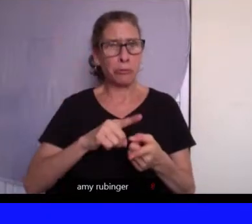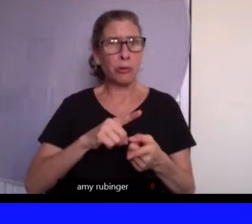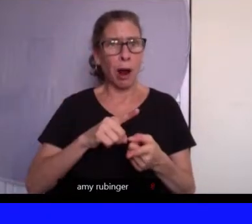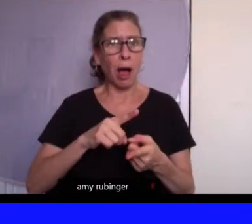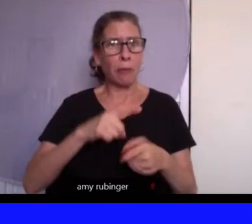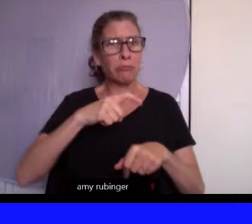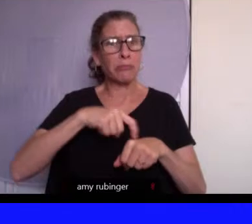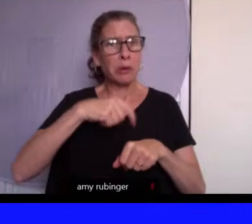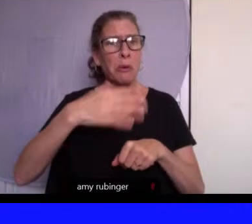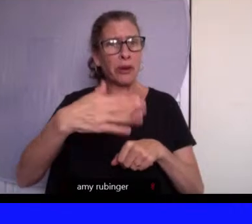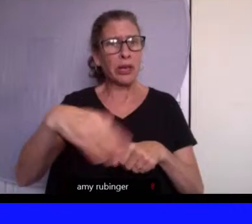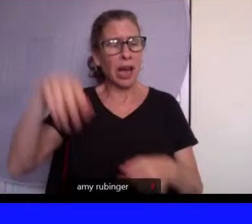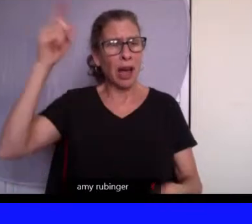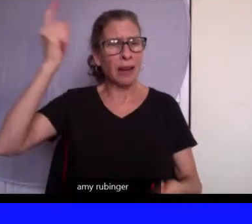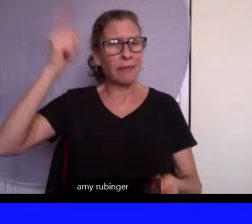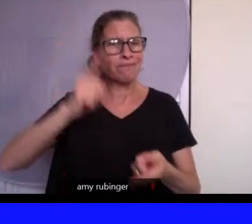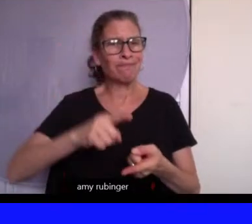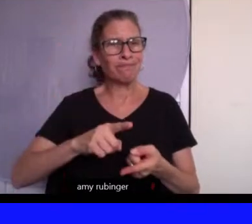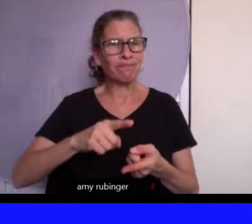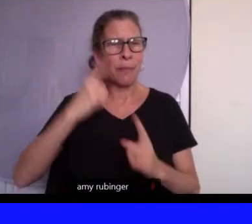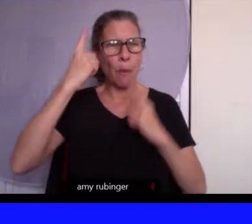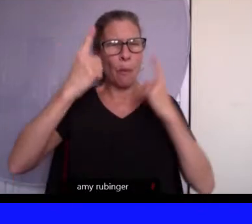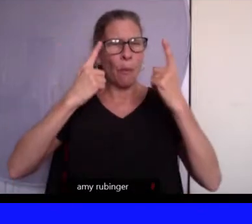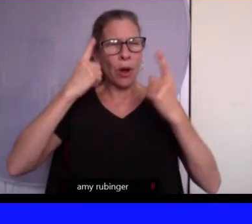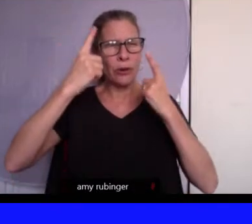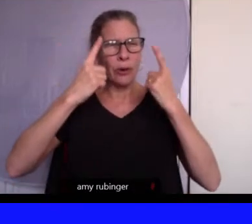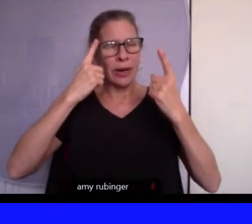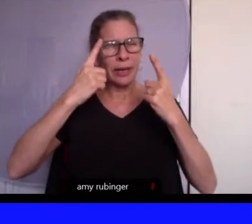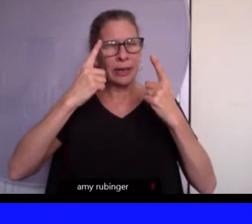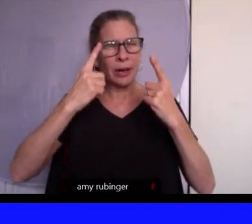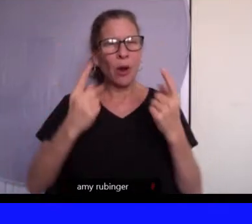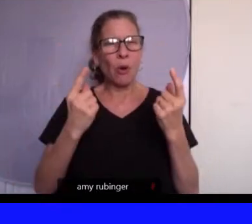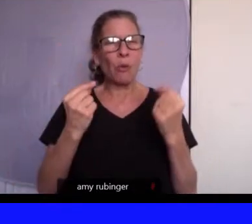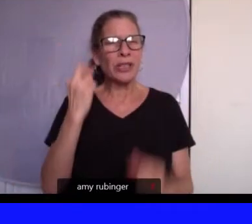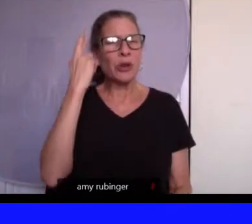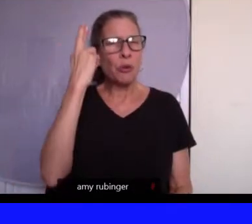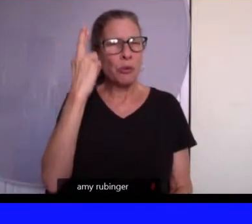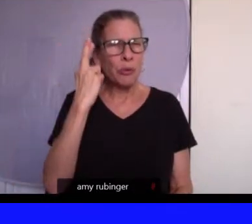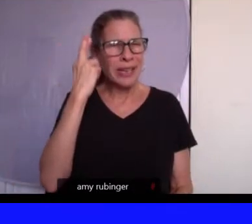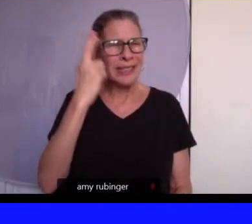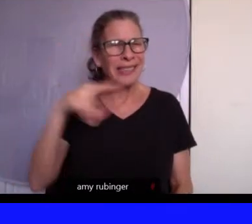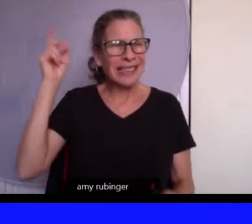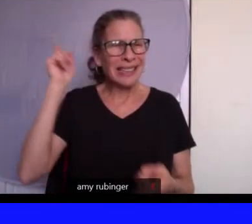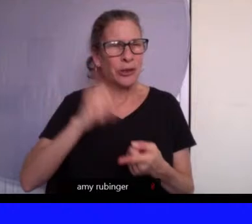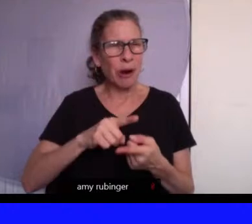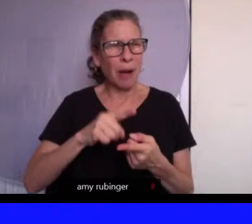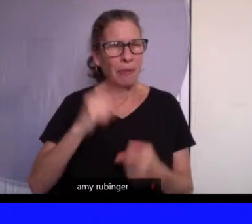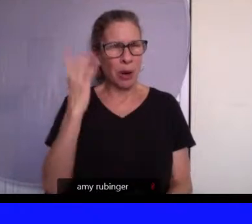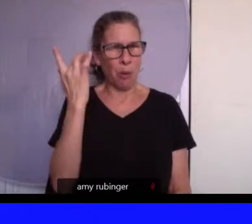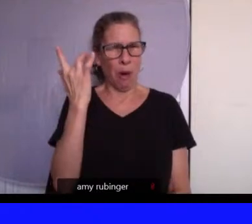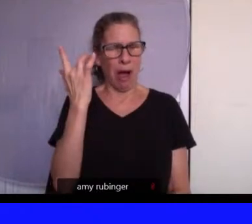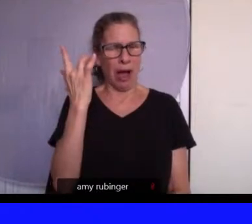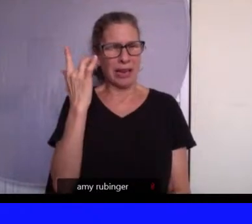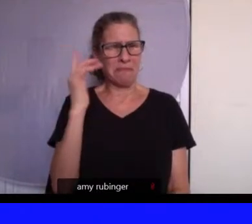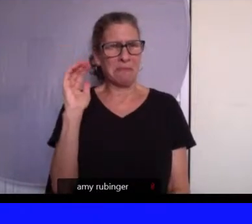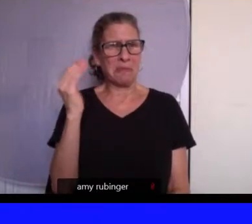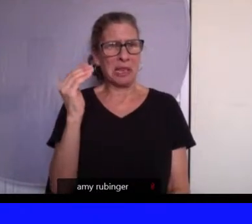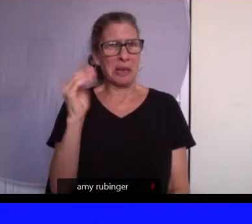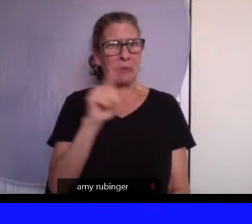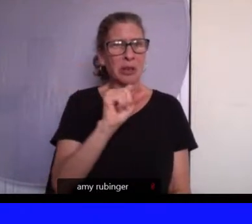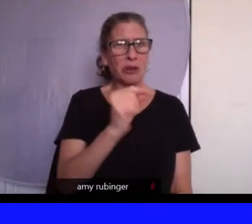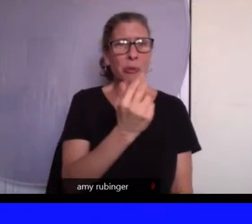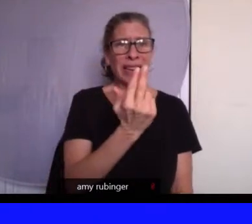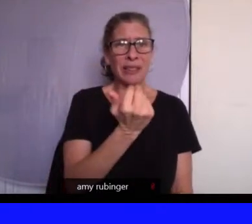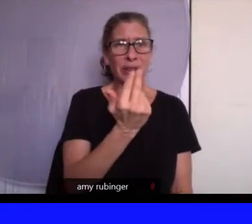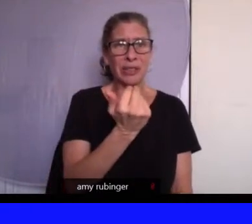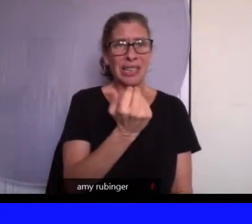unfortunately, sometimes the sicker patients remain with their providers in the system, as opposed to those perhaps less sick